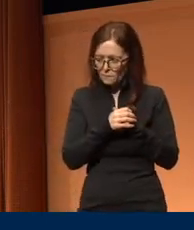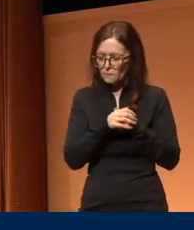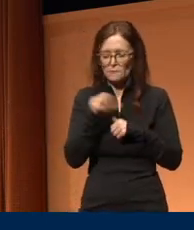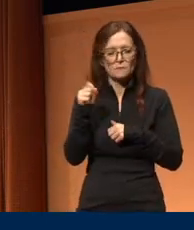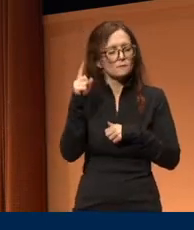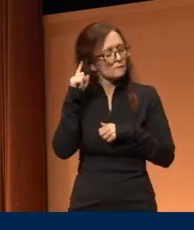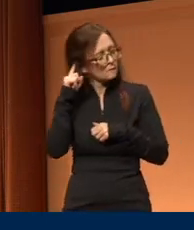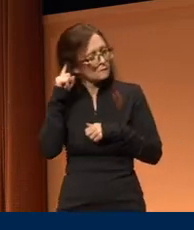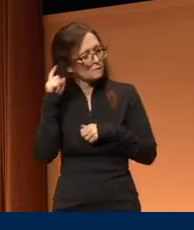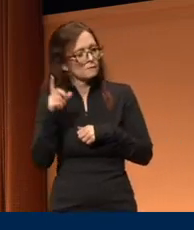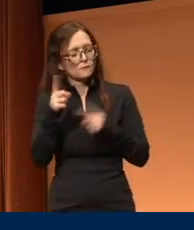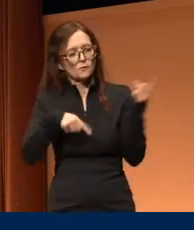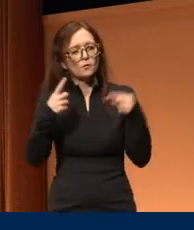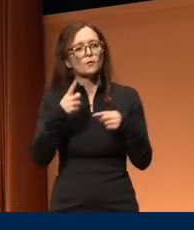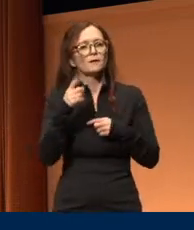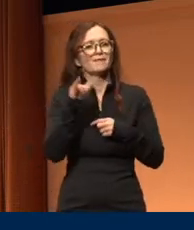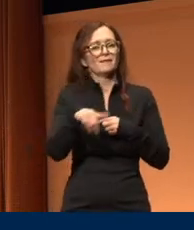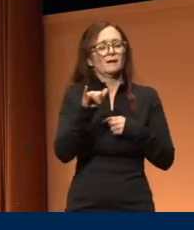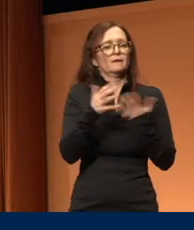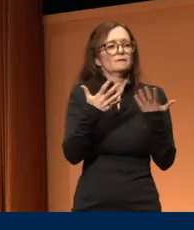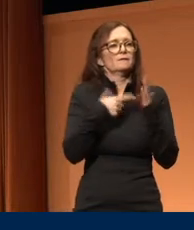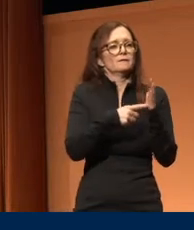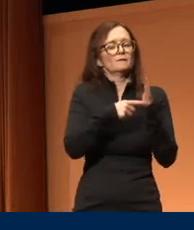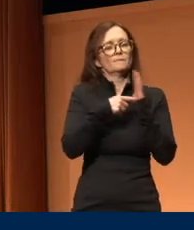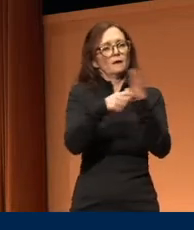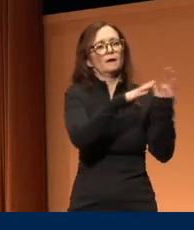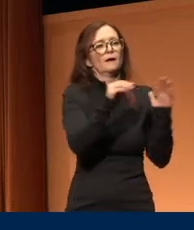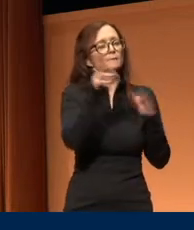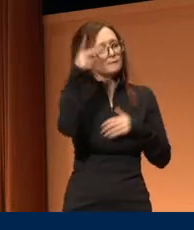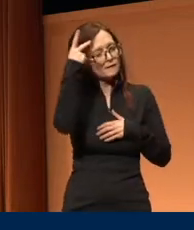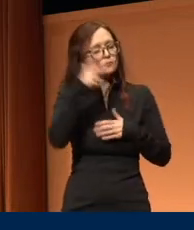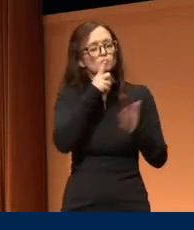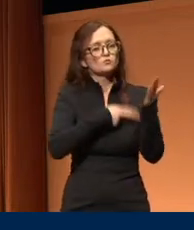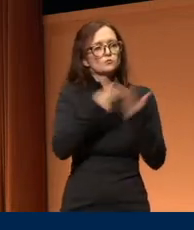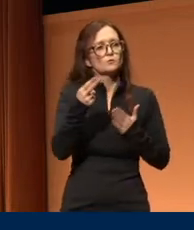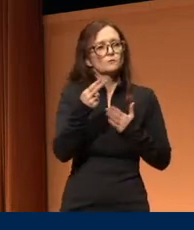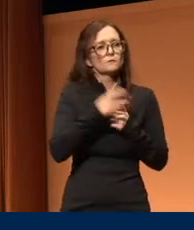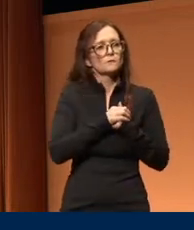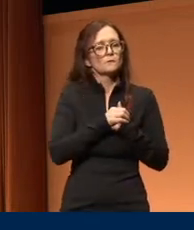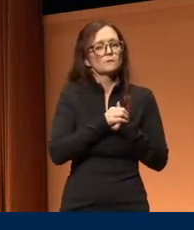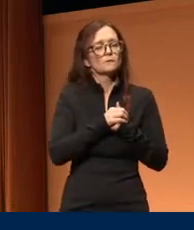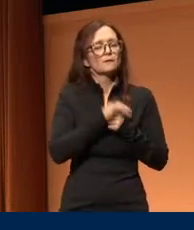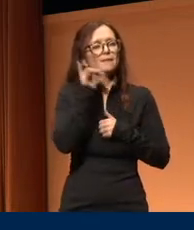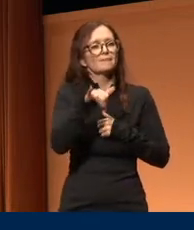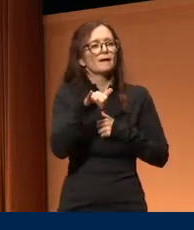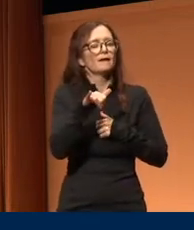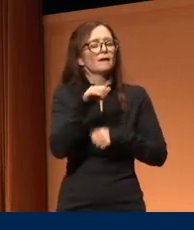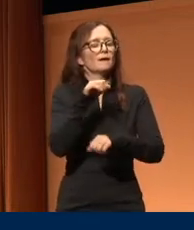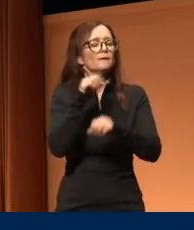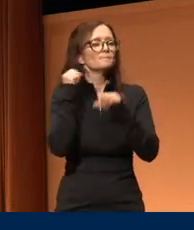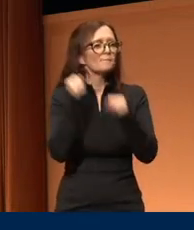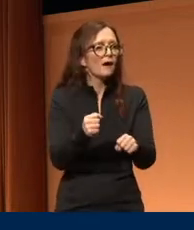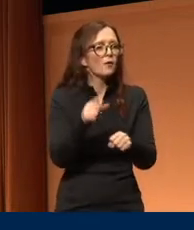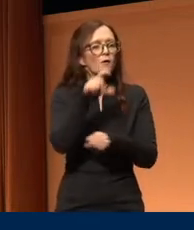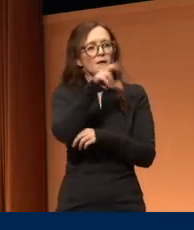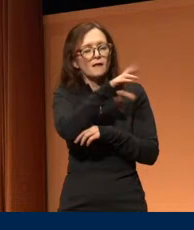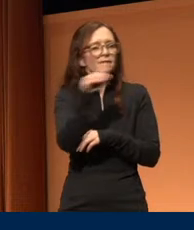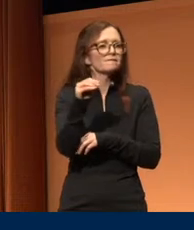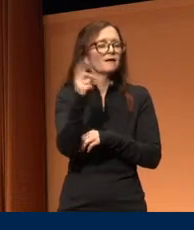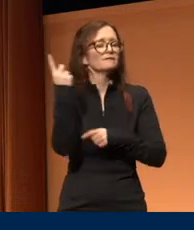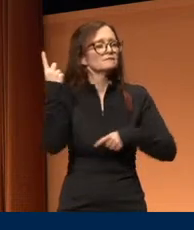to what I would argue is a form of moral, and at the very least political truth, through the power of love-enabled